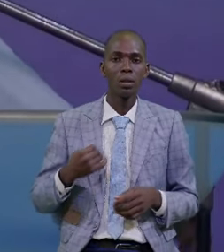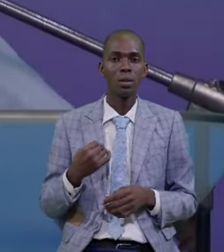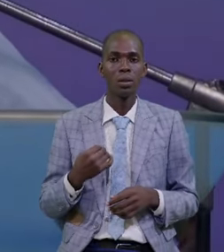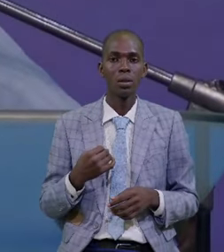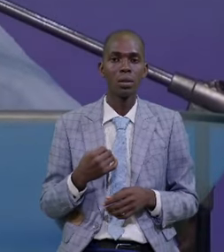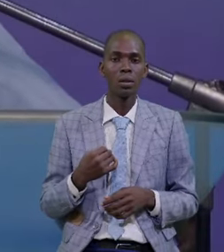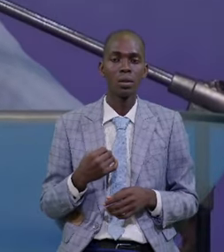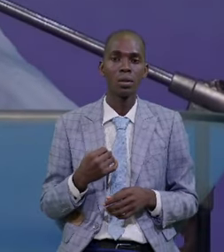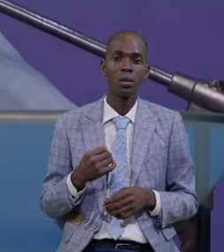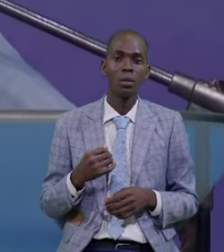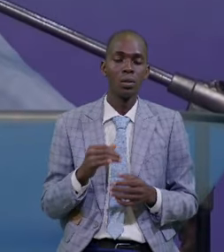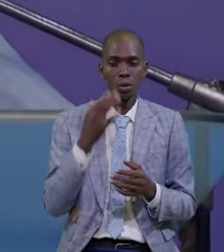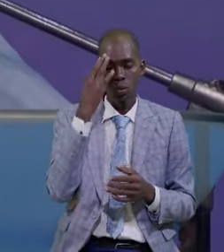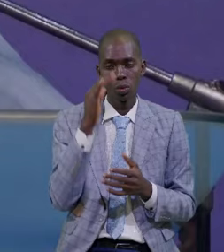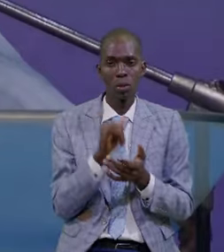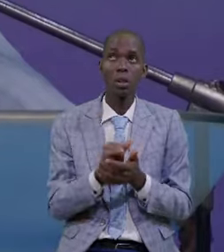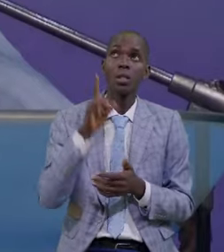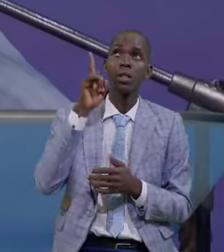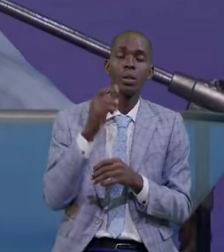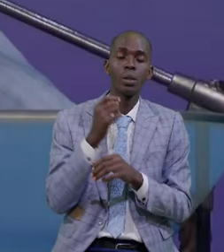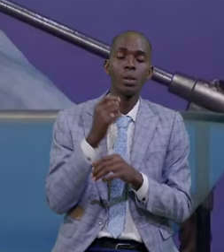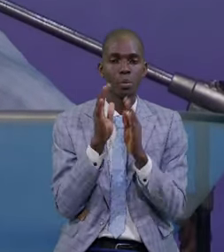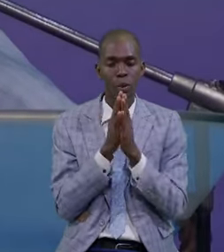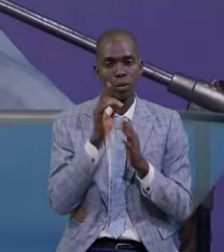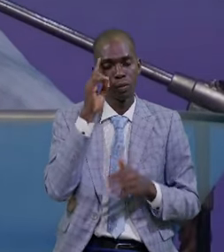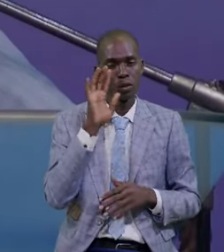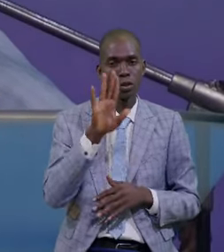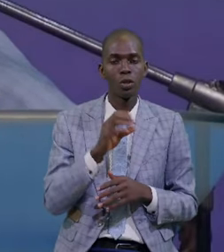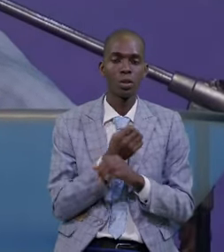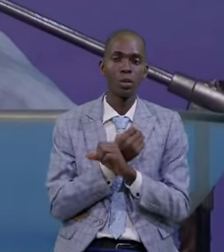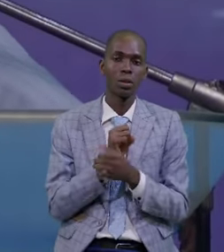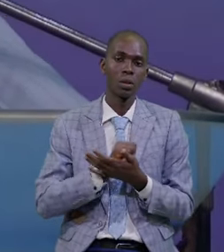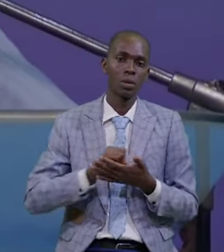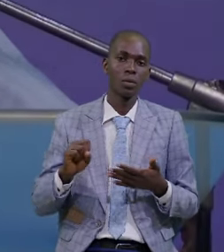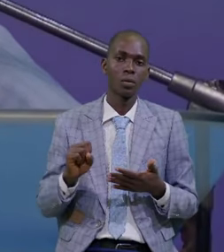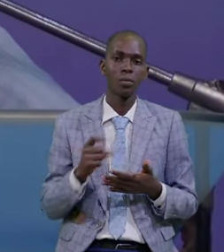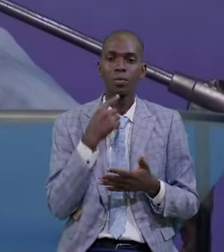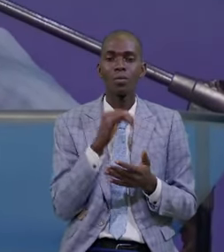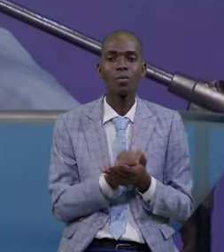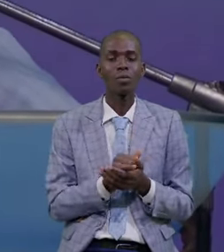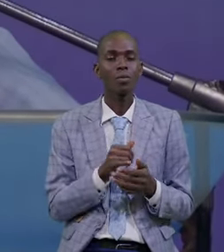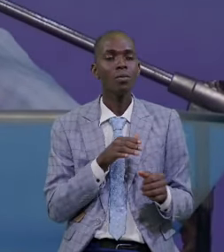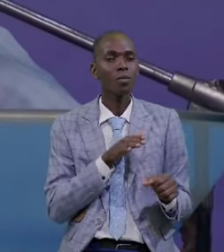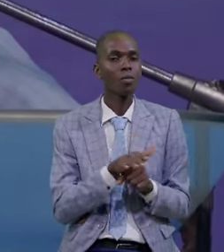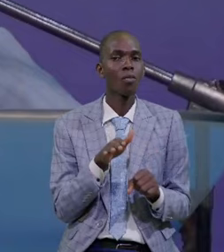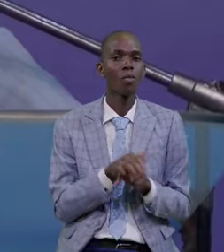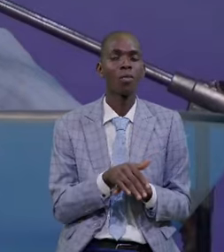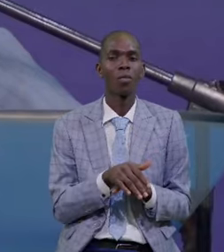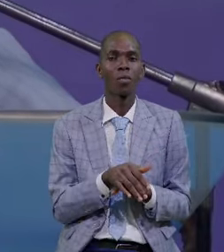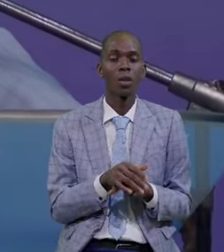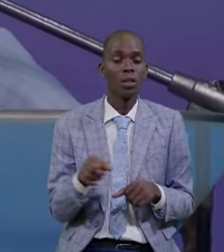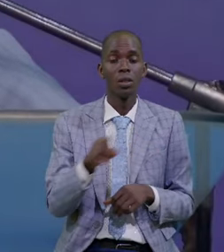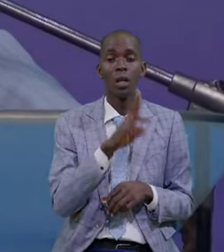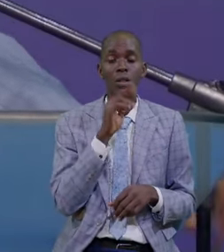he prayed for their sanctification. He said, they're not of the world, even as I am